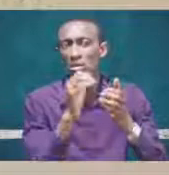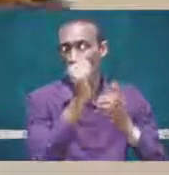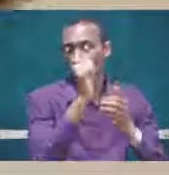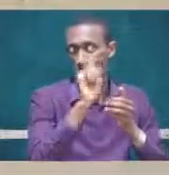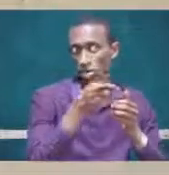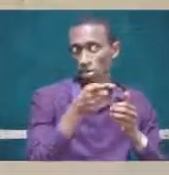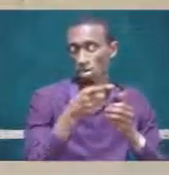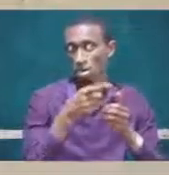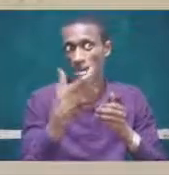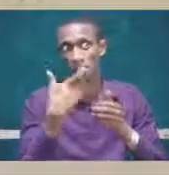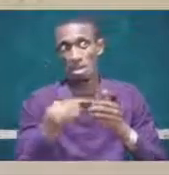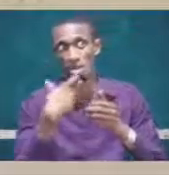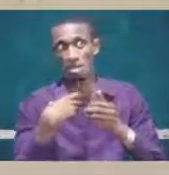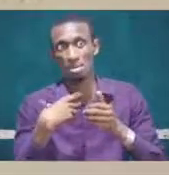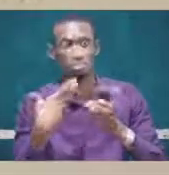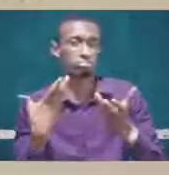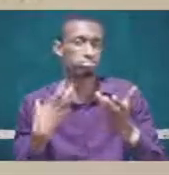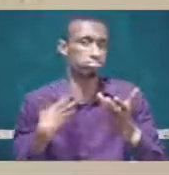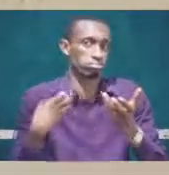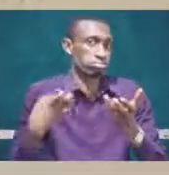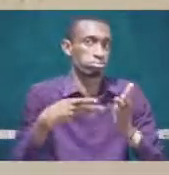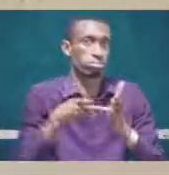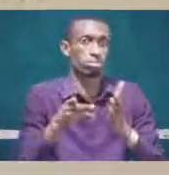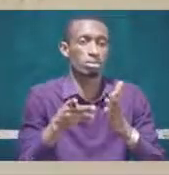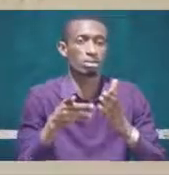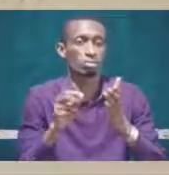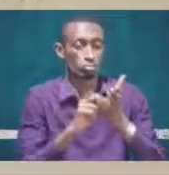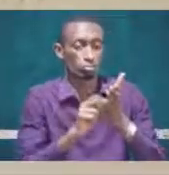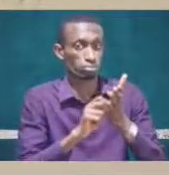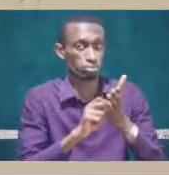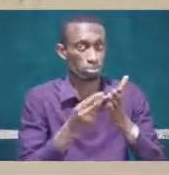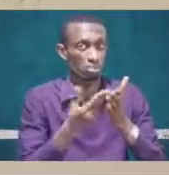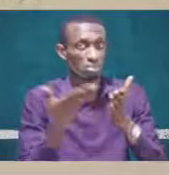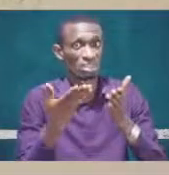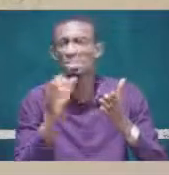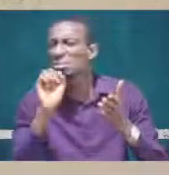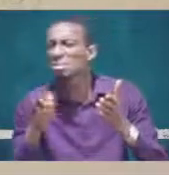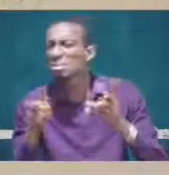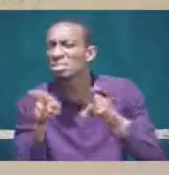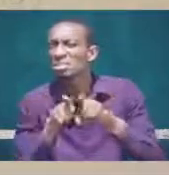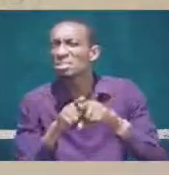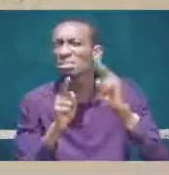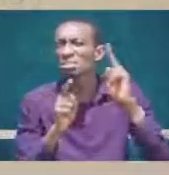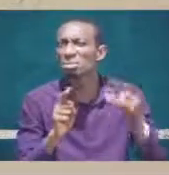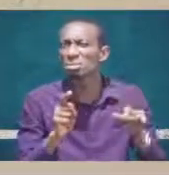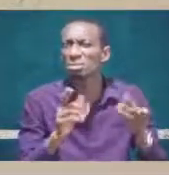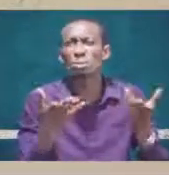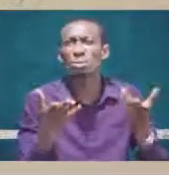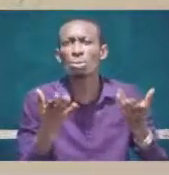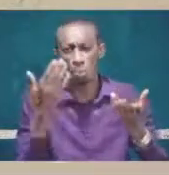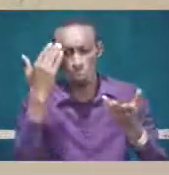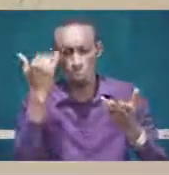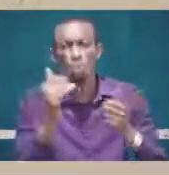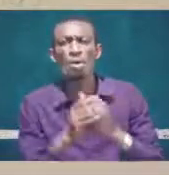super big and are able to load in chunks of airtime, as well as 2,000. So the question now has to be, why